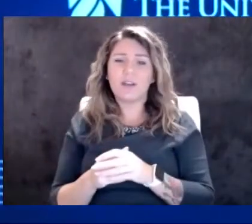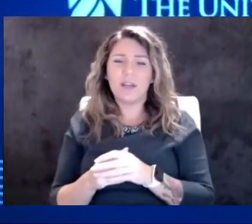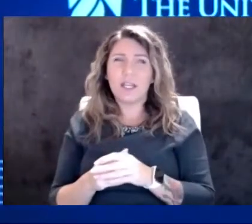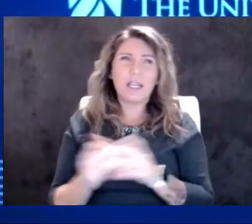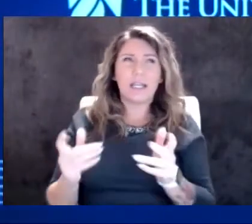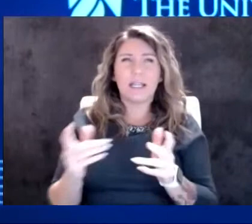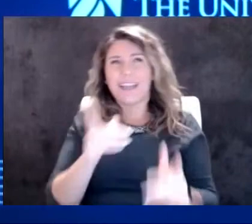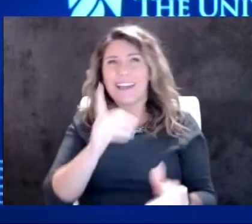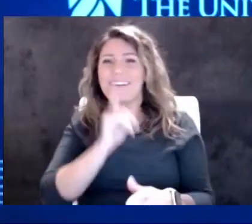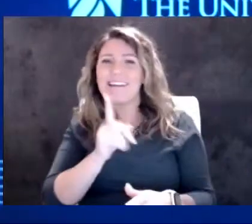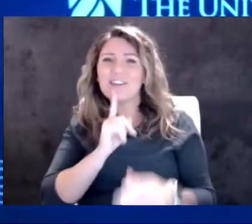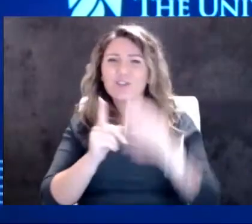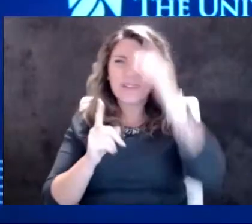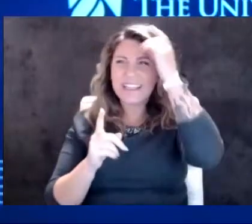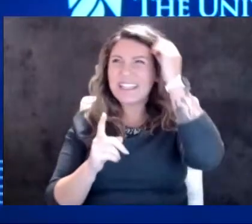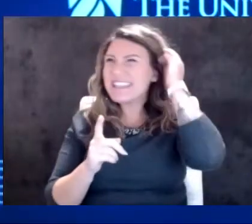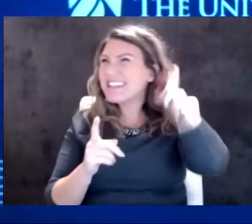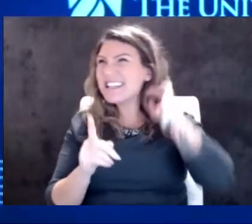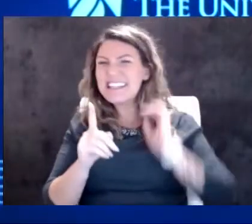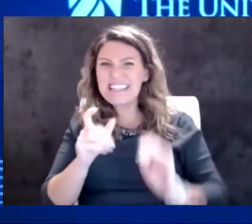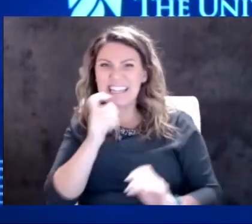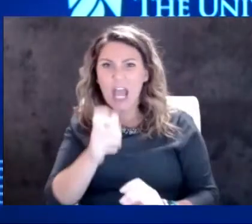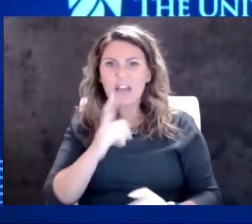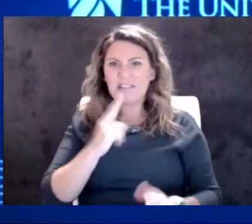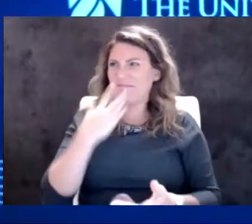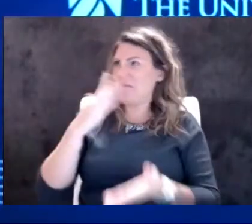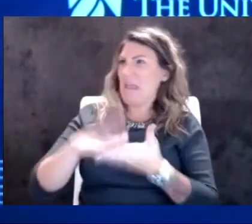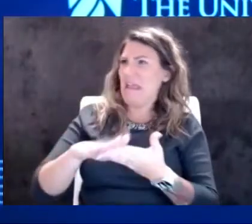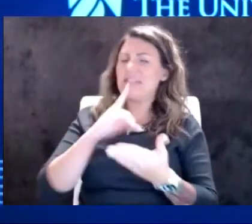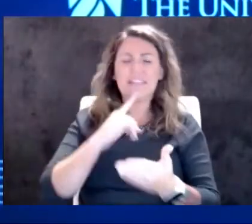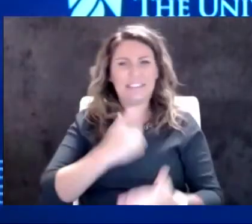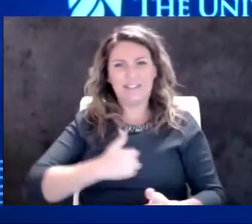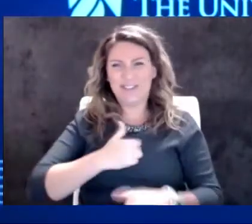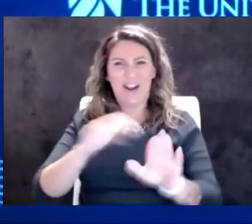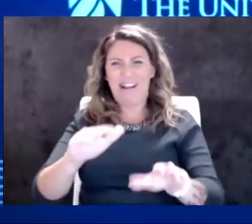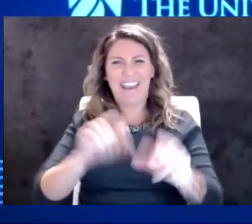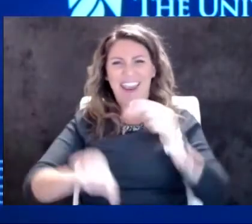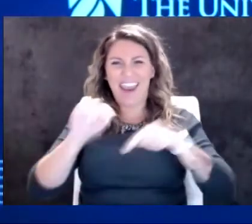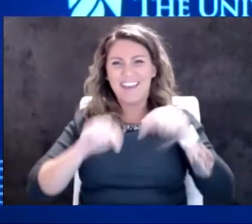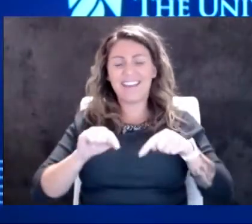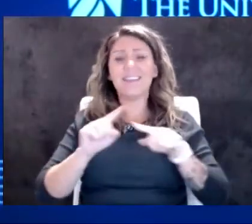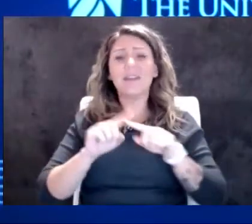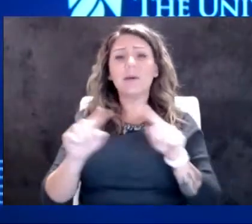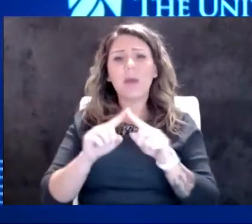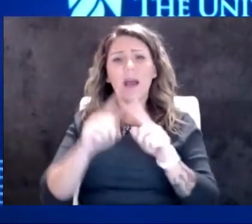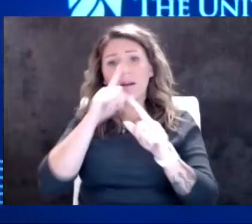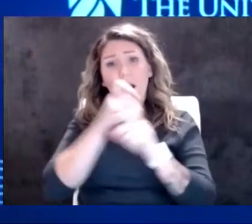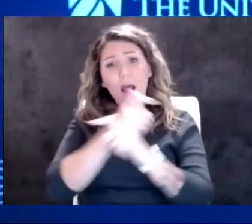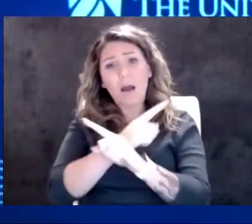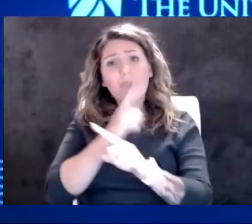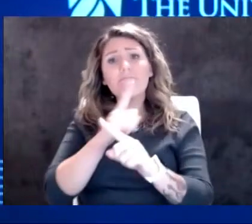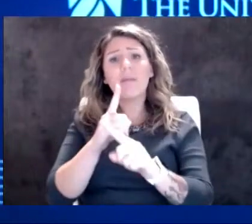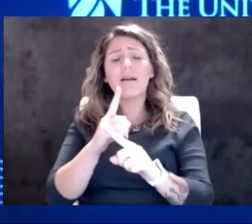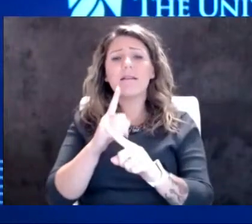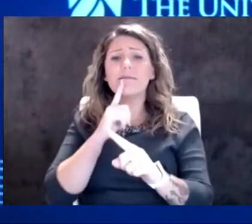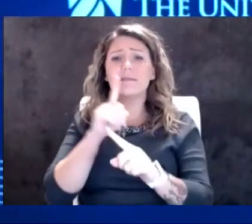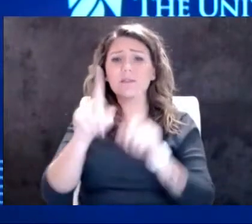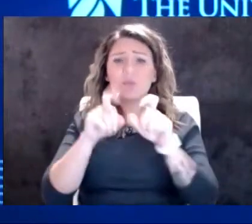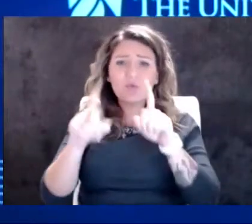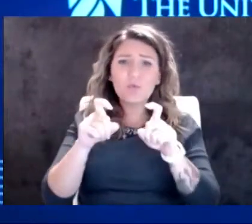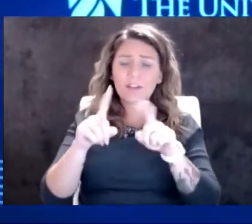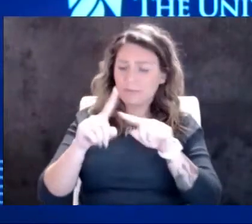make you think that sounds really badly the way I said it. I apologize for that. But it is a complicated question because I think it depends on a couple of things.